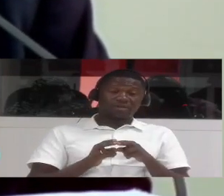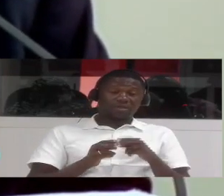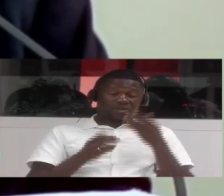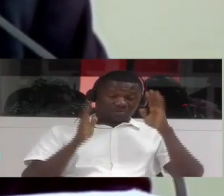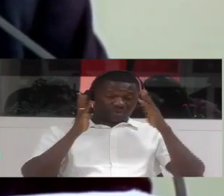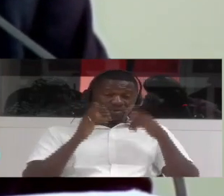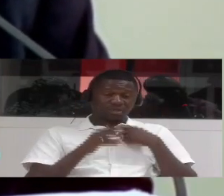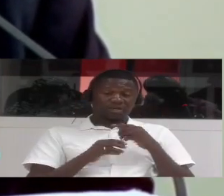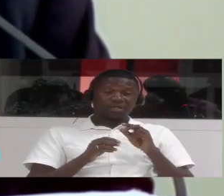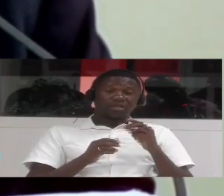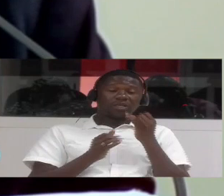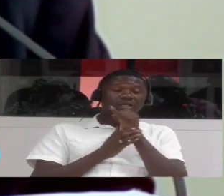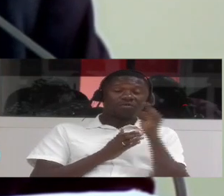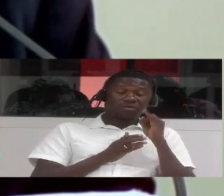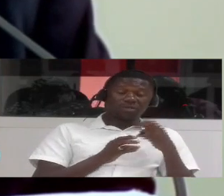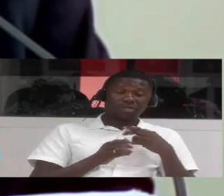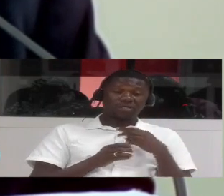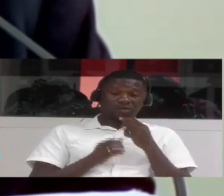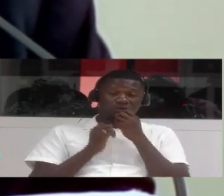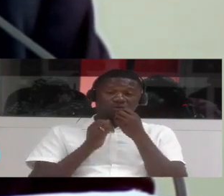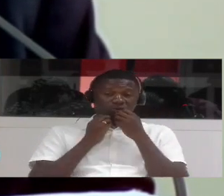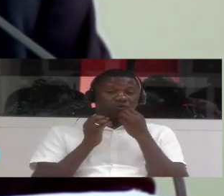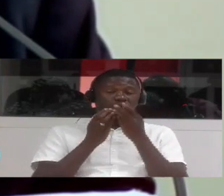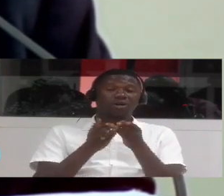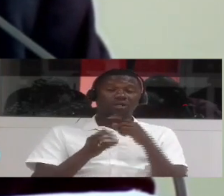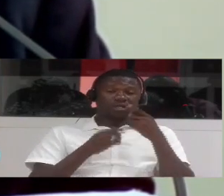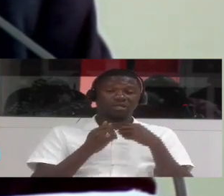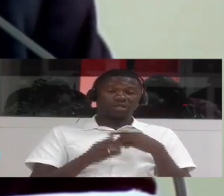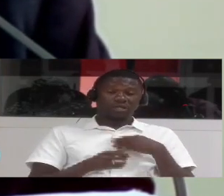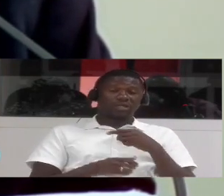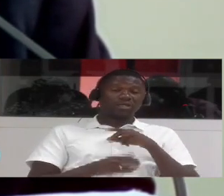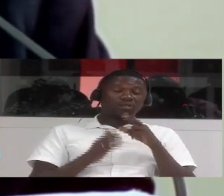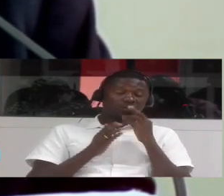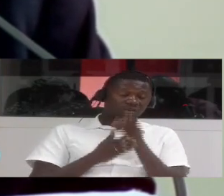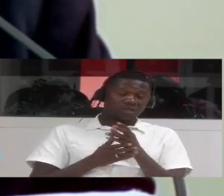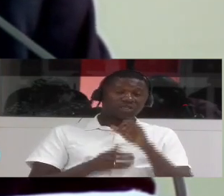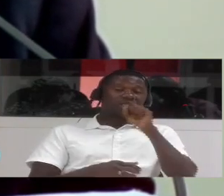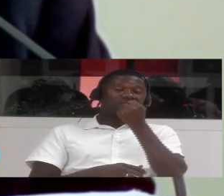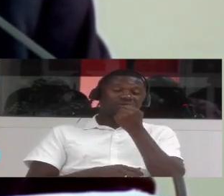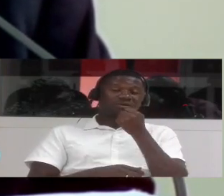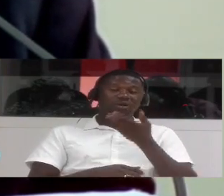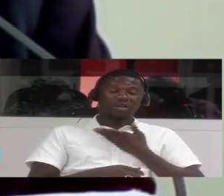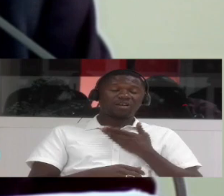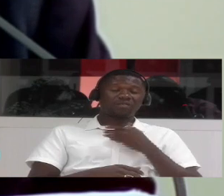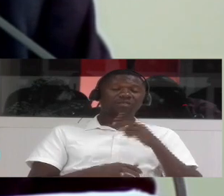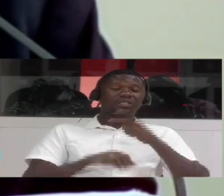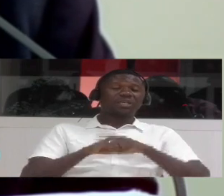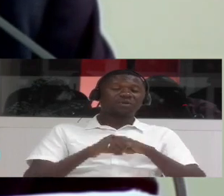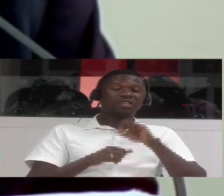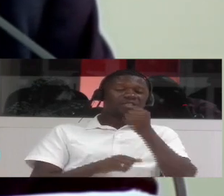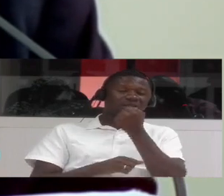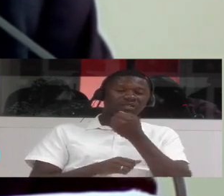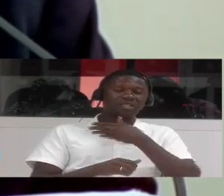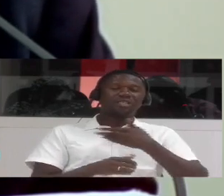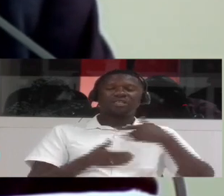the individuals that you recall indeed a difficult childhood or things that